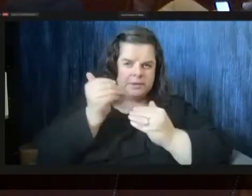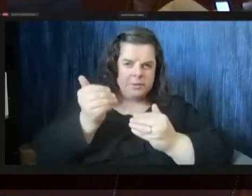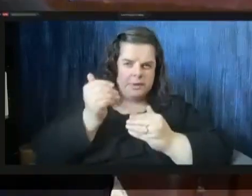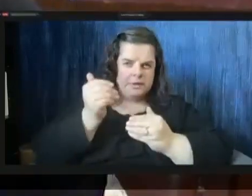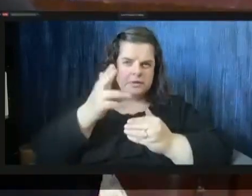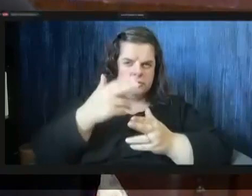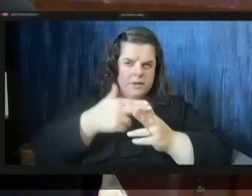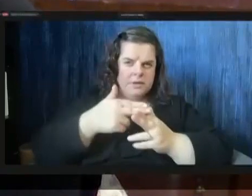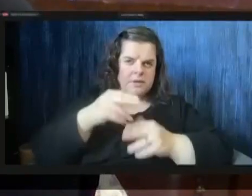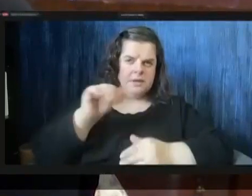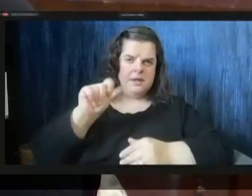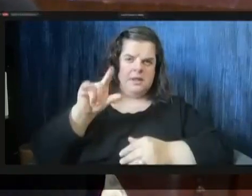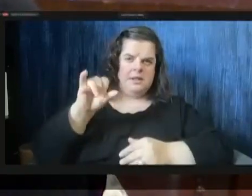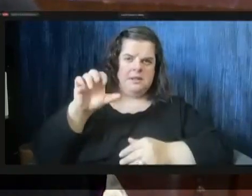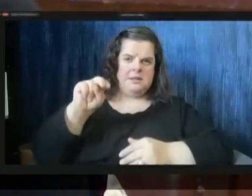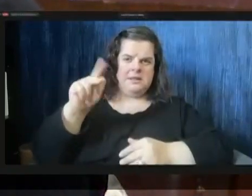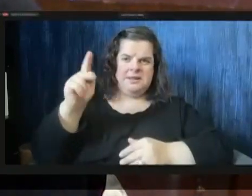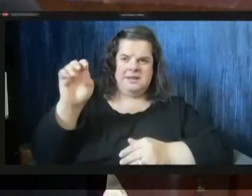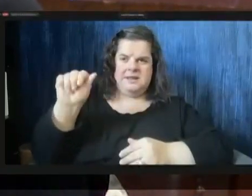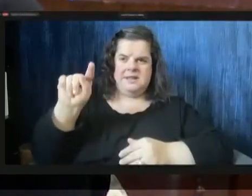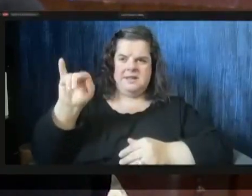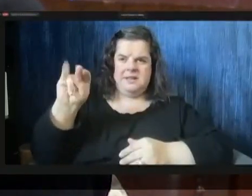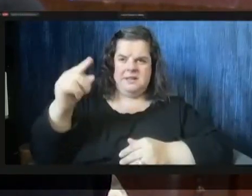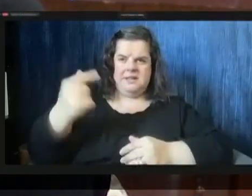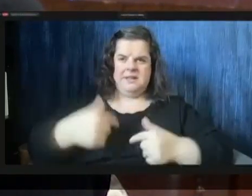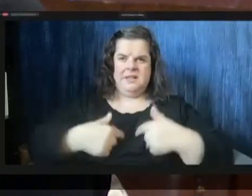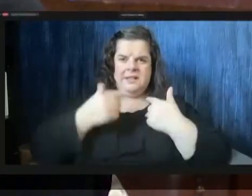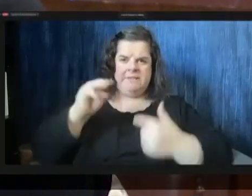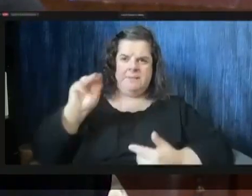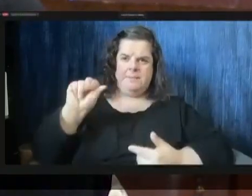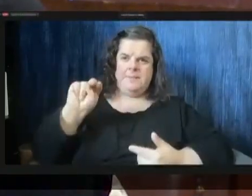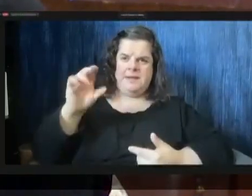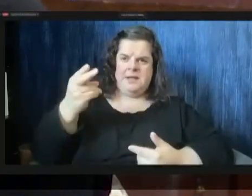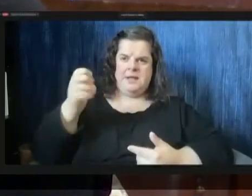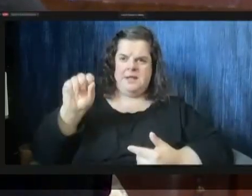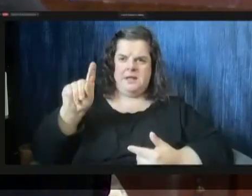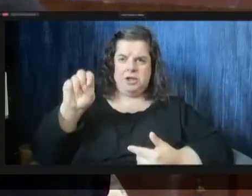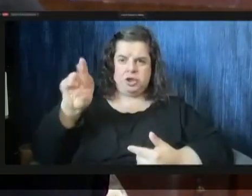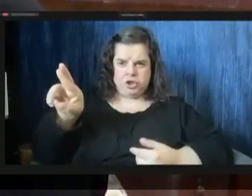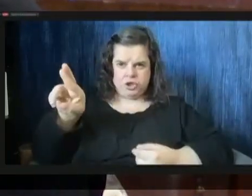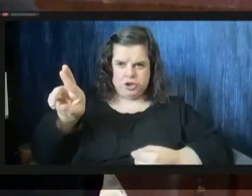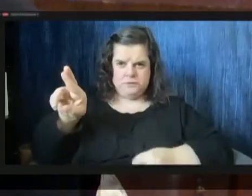so my name's Allison Keating. I live in Manchester.